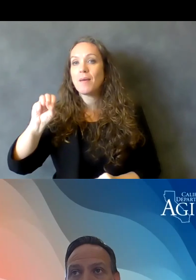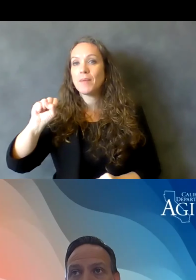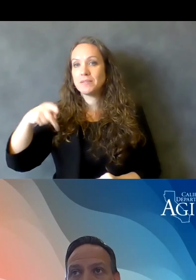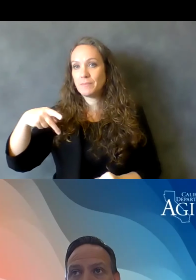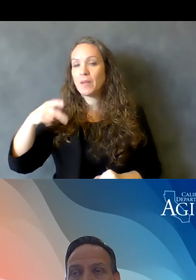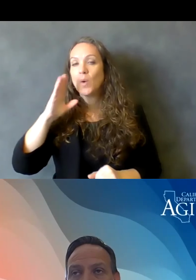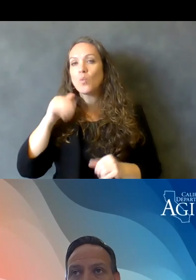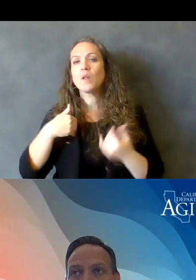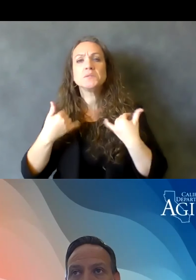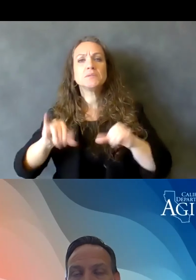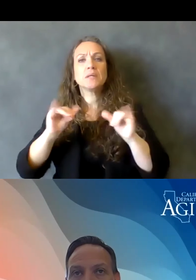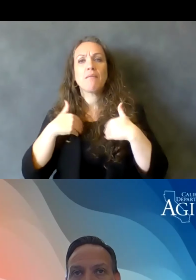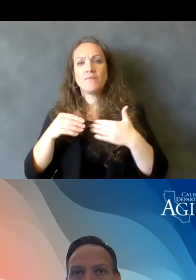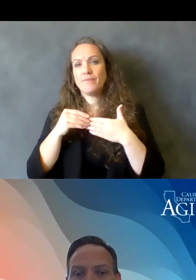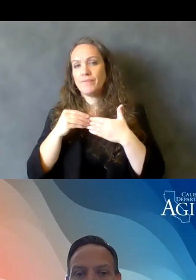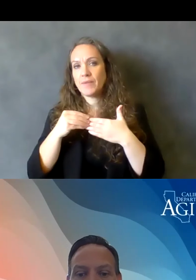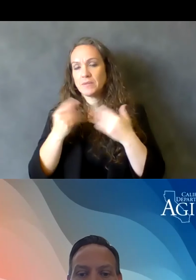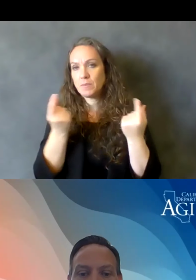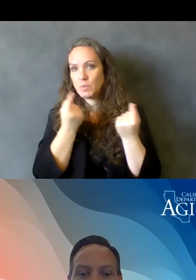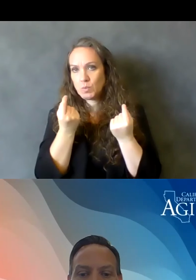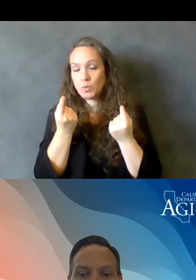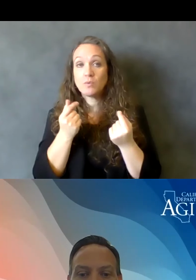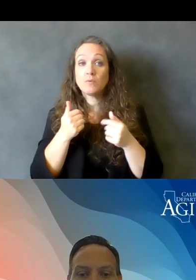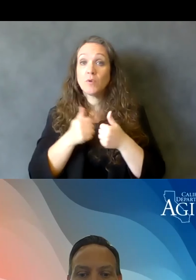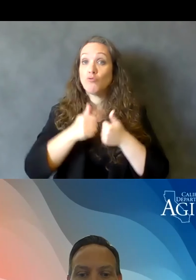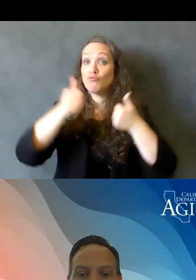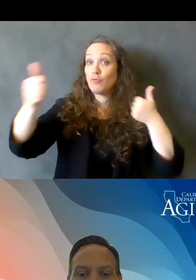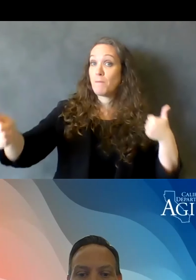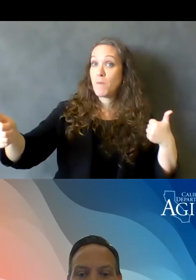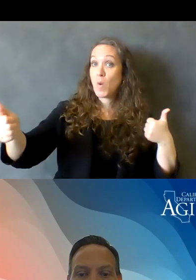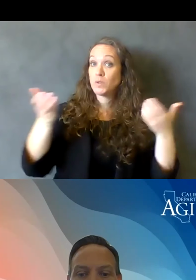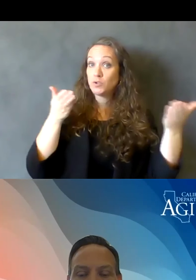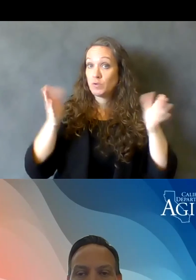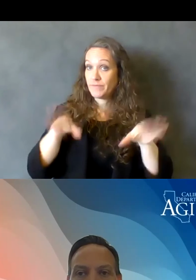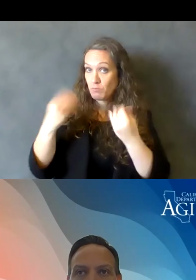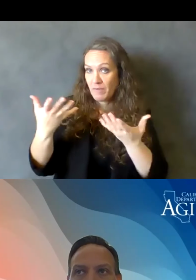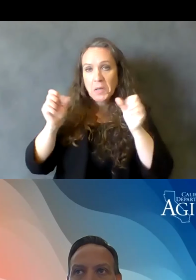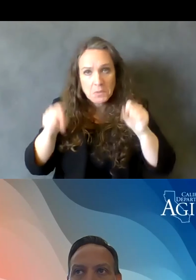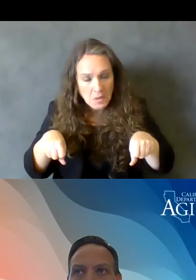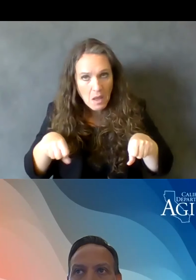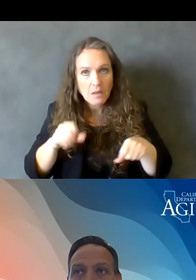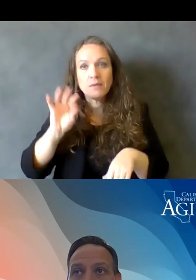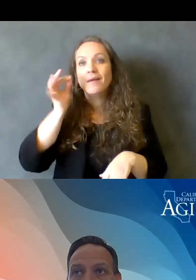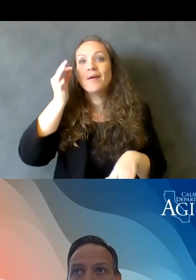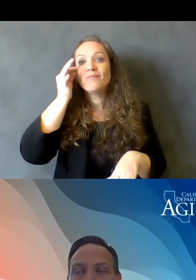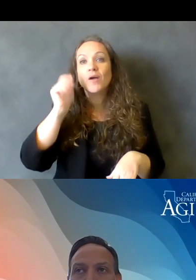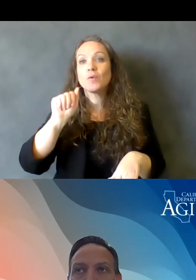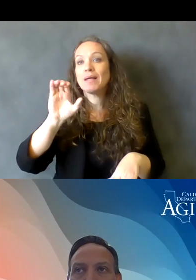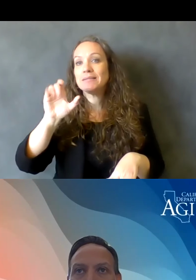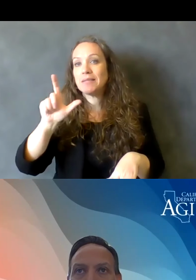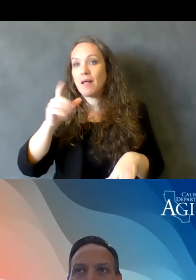flexibilities, such as providing remote services that the federal ACL and CMS have